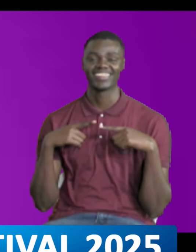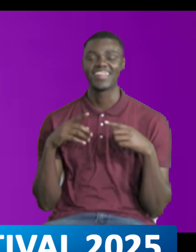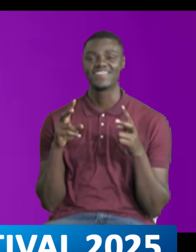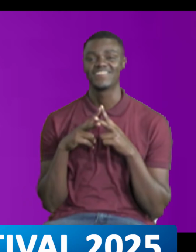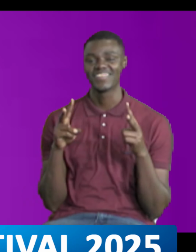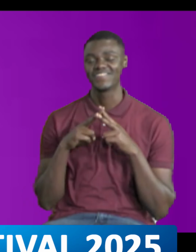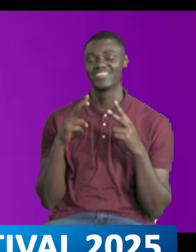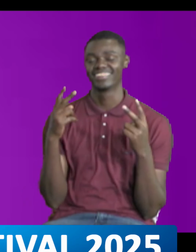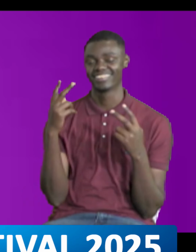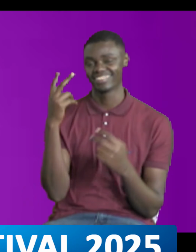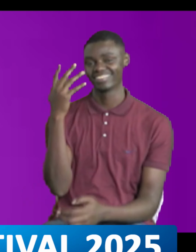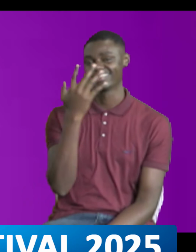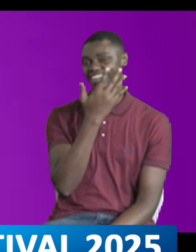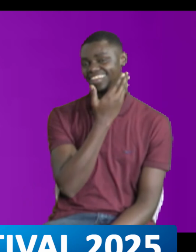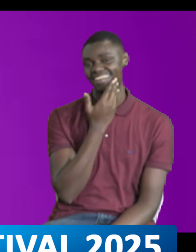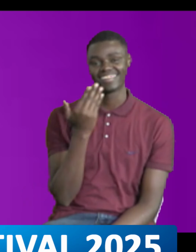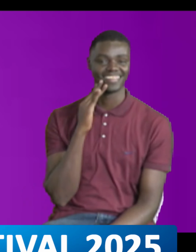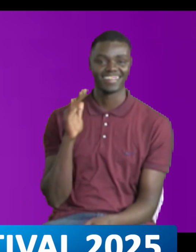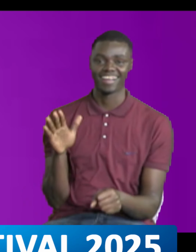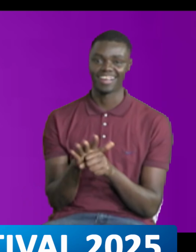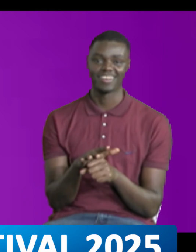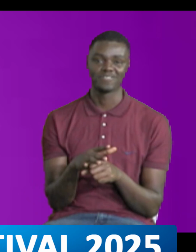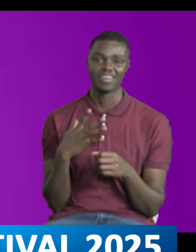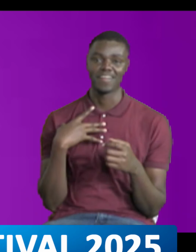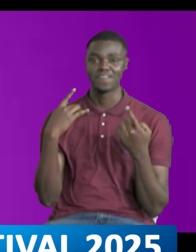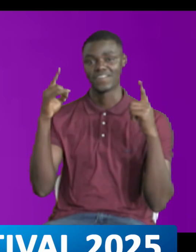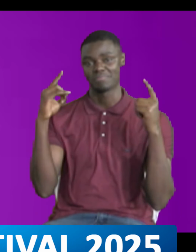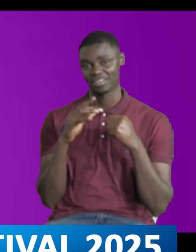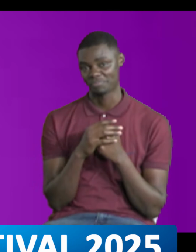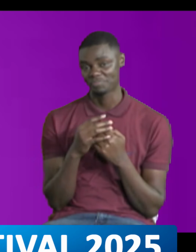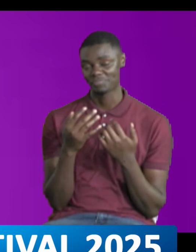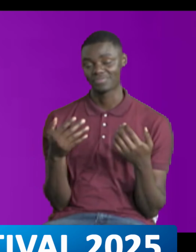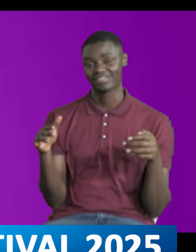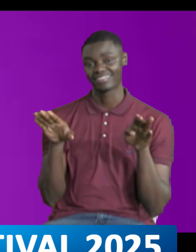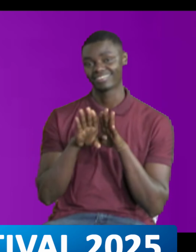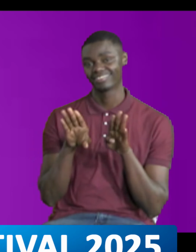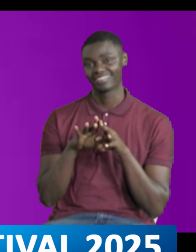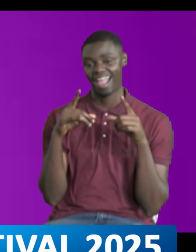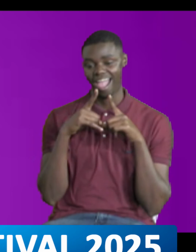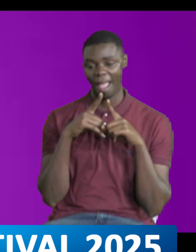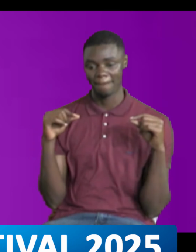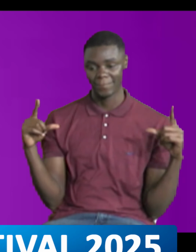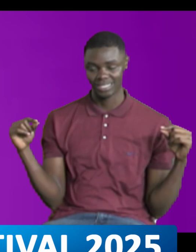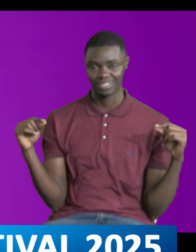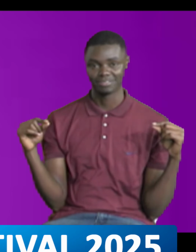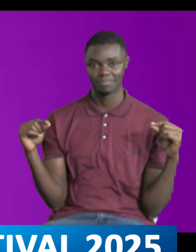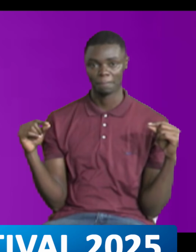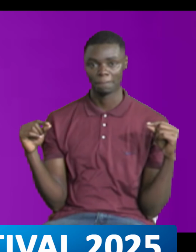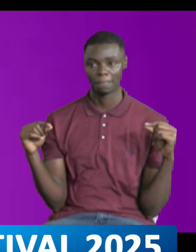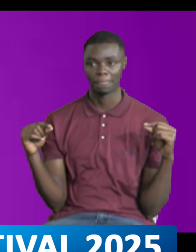colorful and vibrant. Yeah. Interesting. As we're winding up, a message to